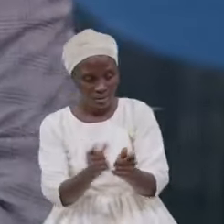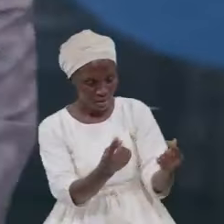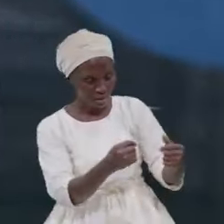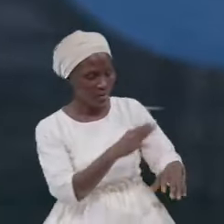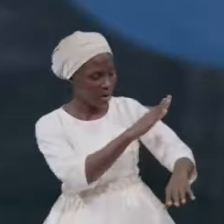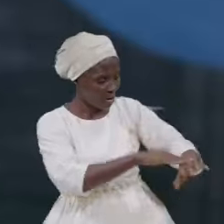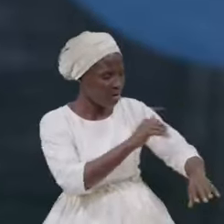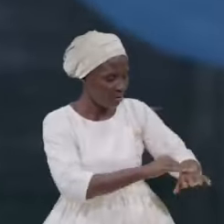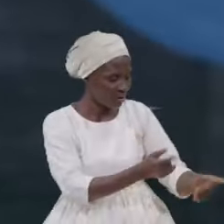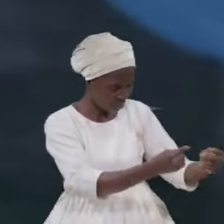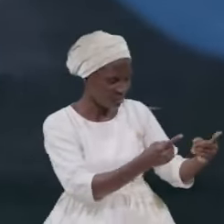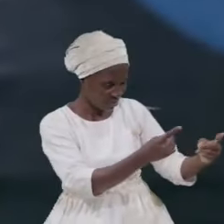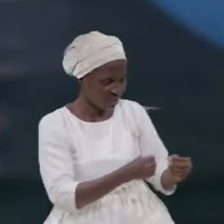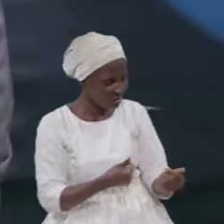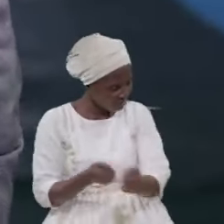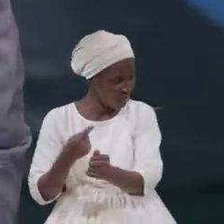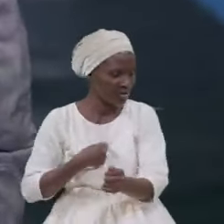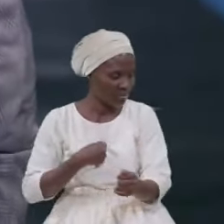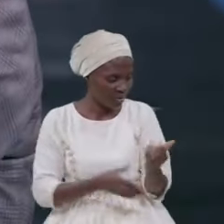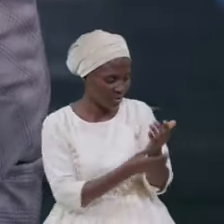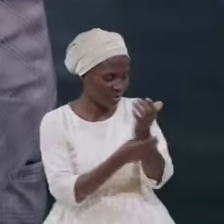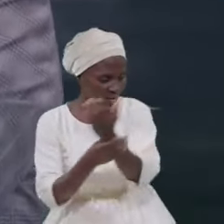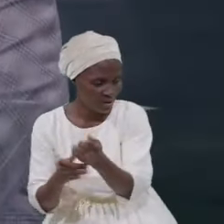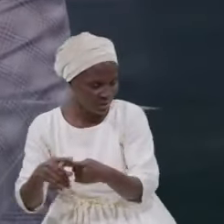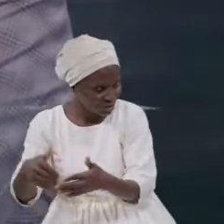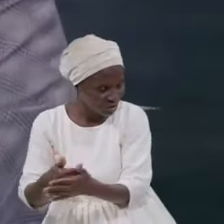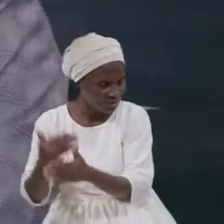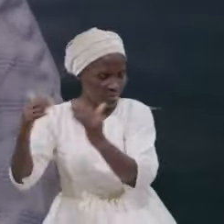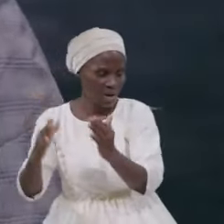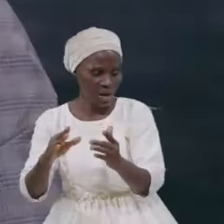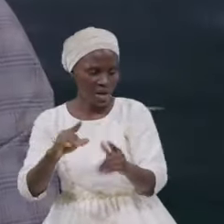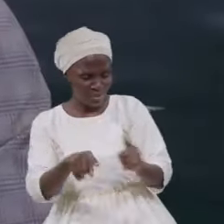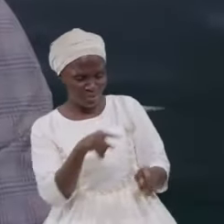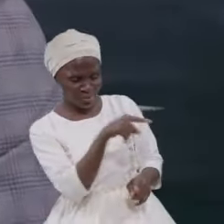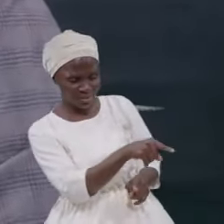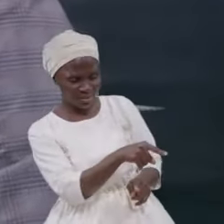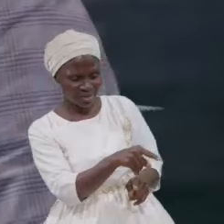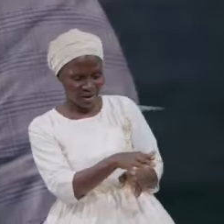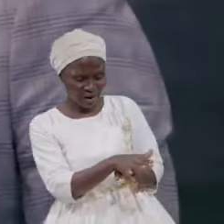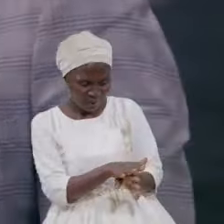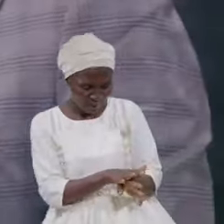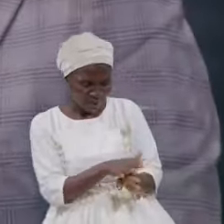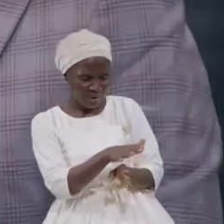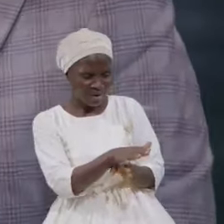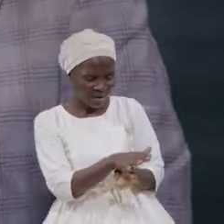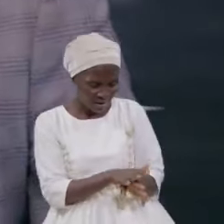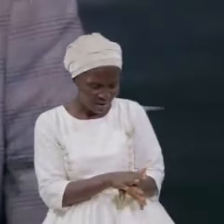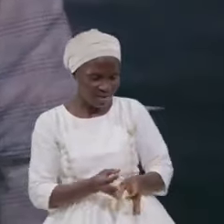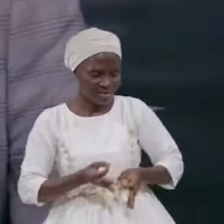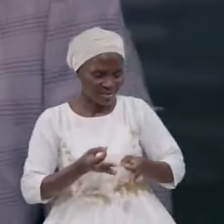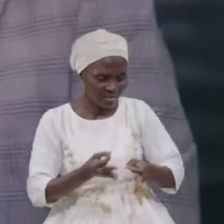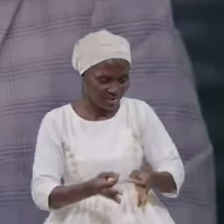then he's slowing down. He's staying behind. And we look at him, we watch him. He's taking